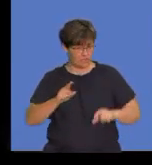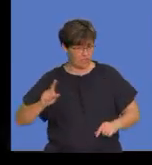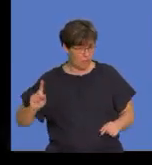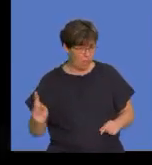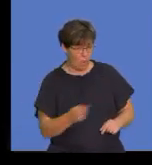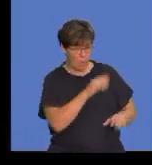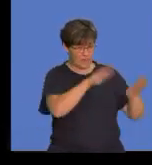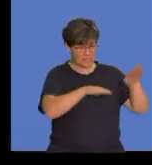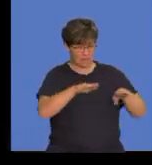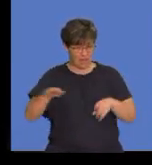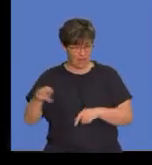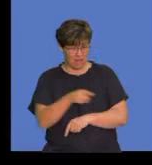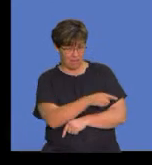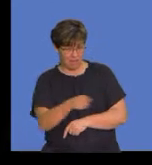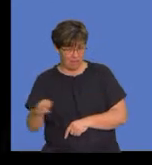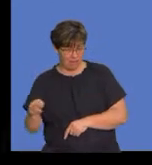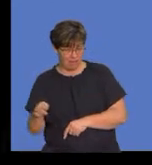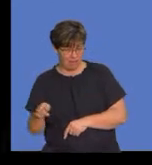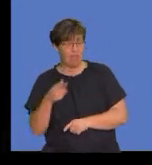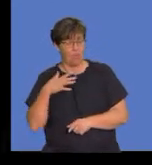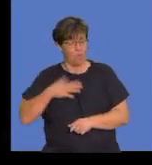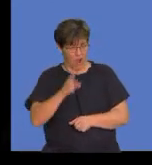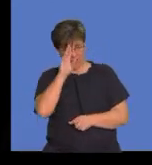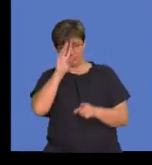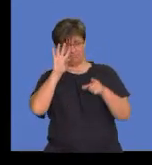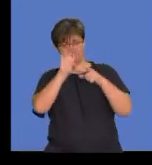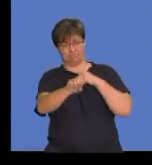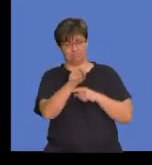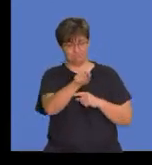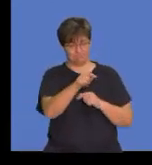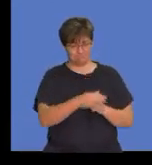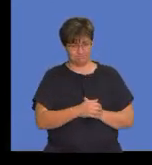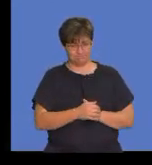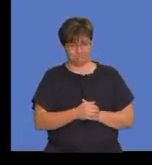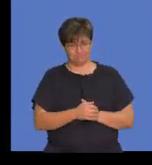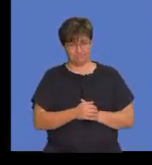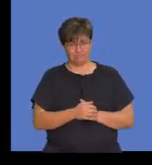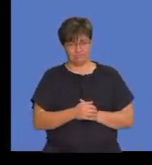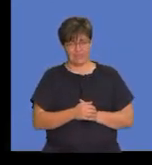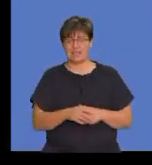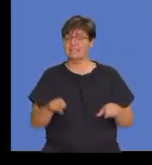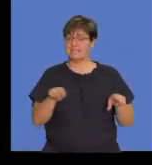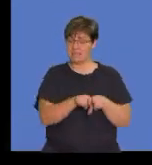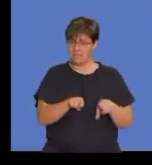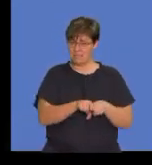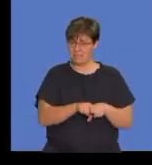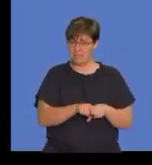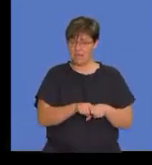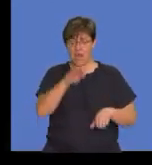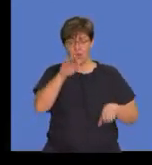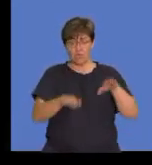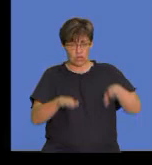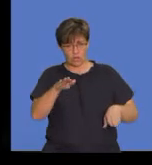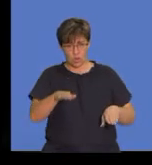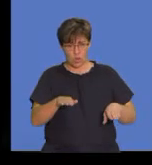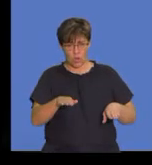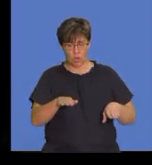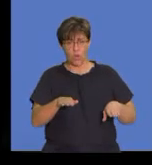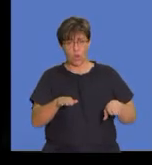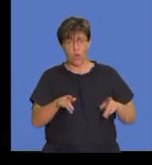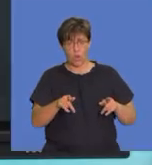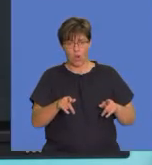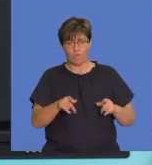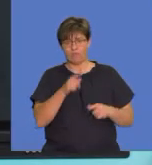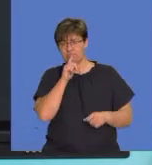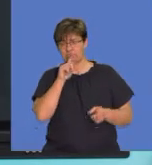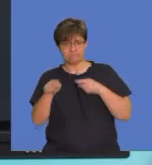ratio remain constant for all similar triangles? That's the big thing that you want to look at. And then also, will the ratio,